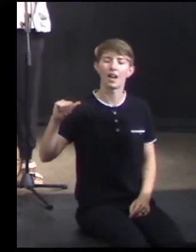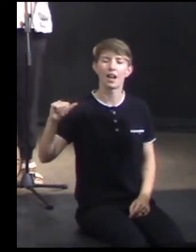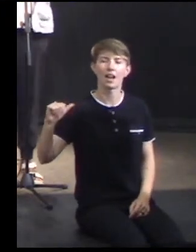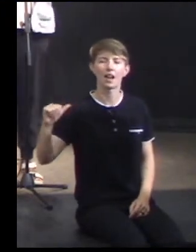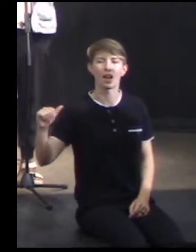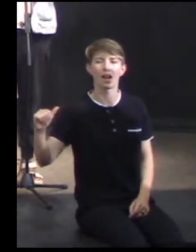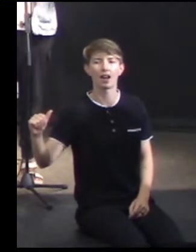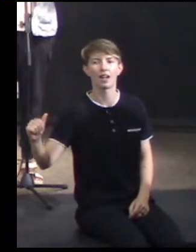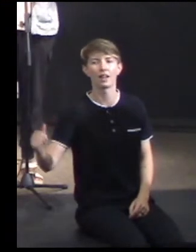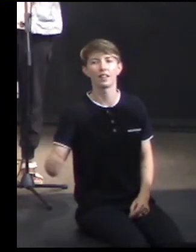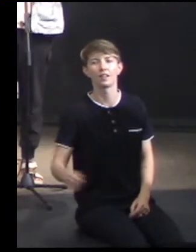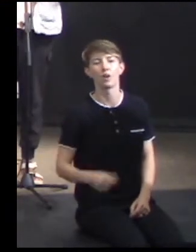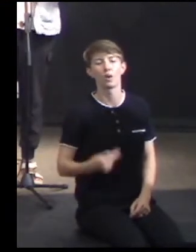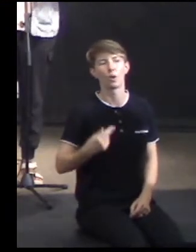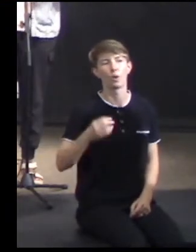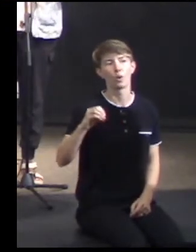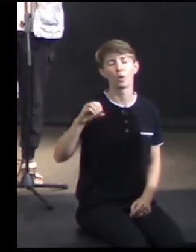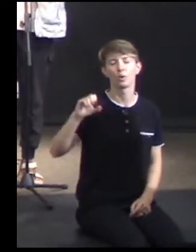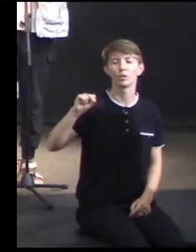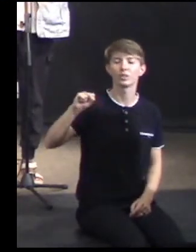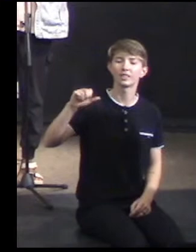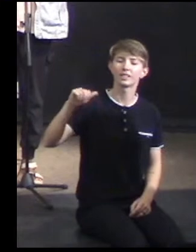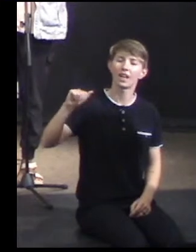hosanna, oh,